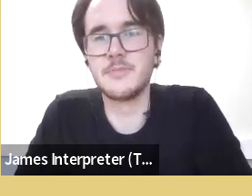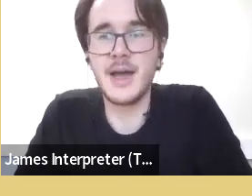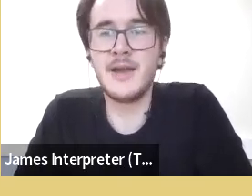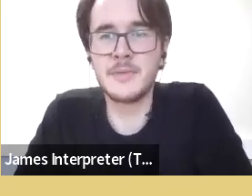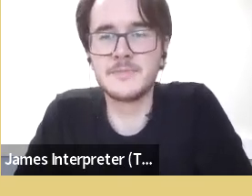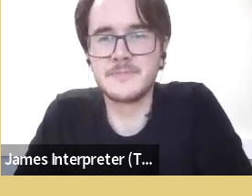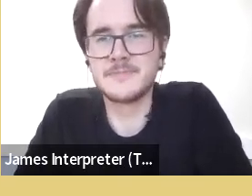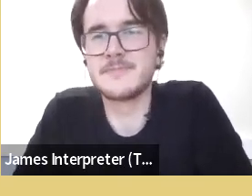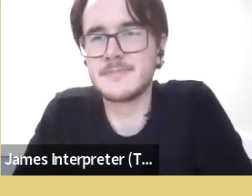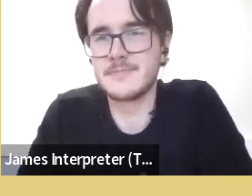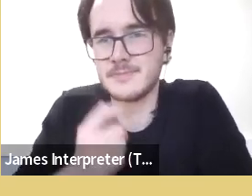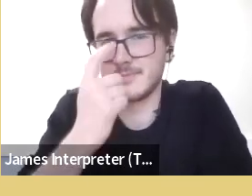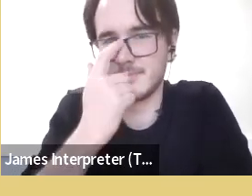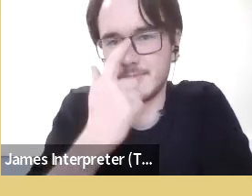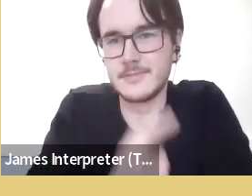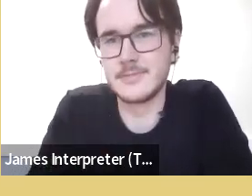So, hello.